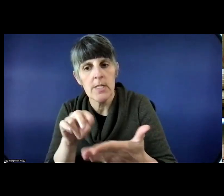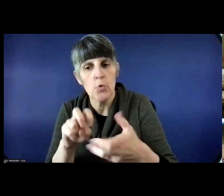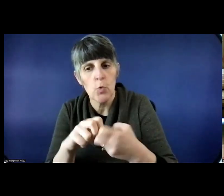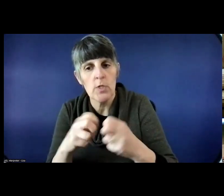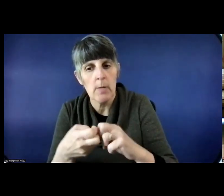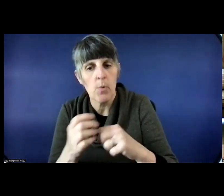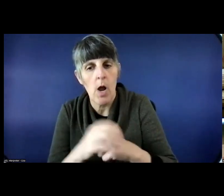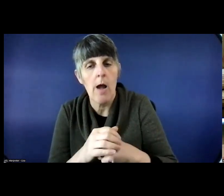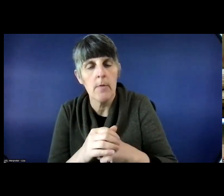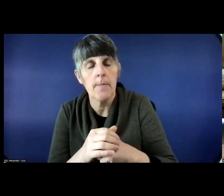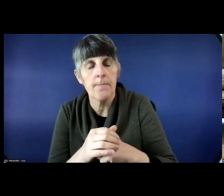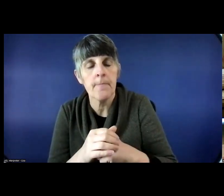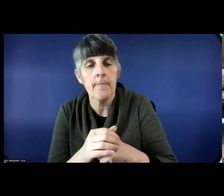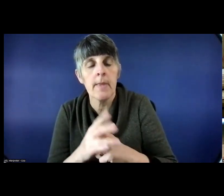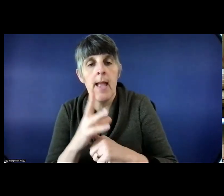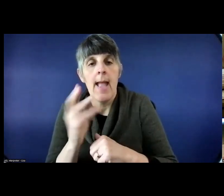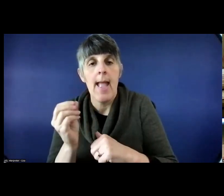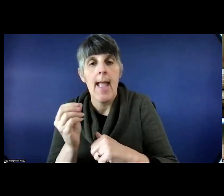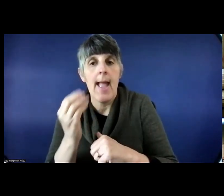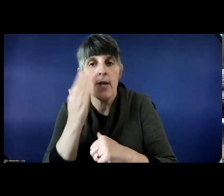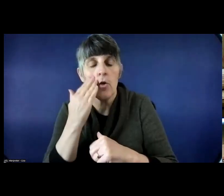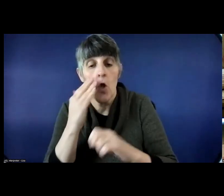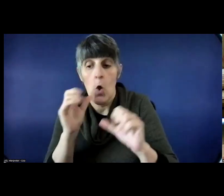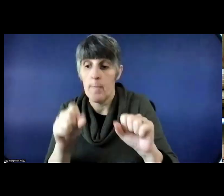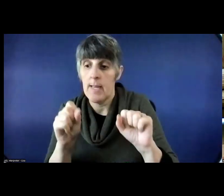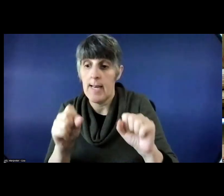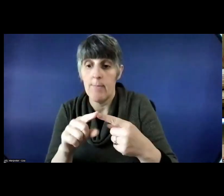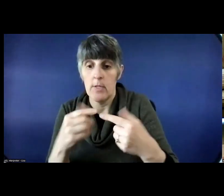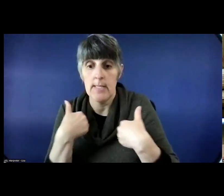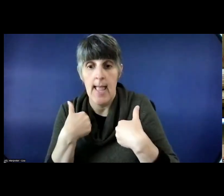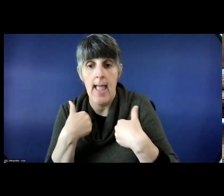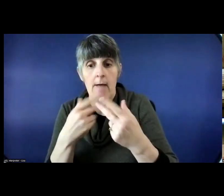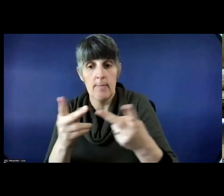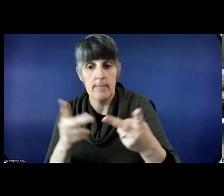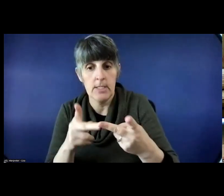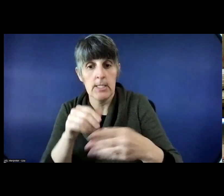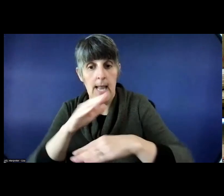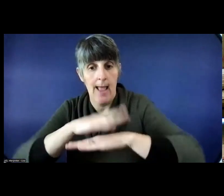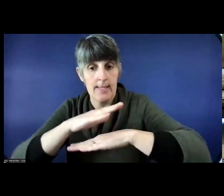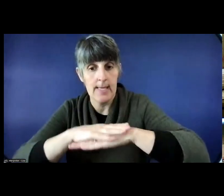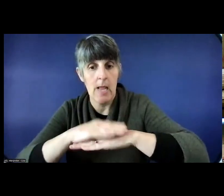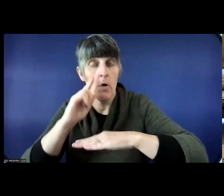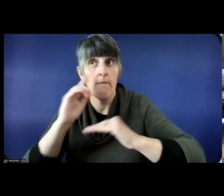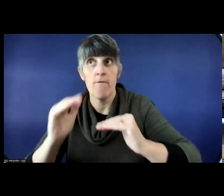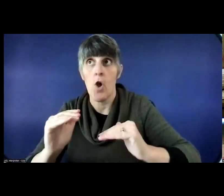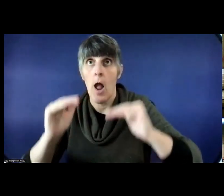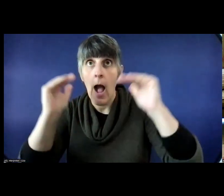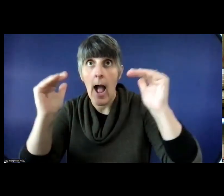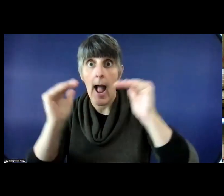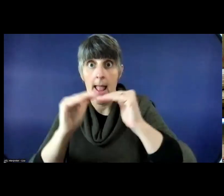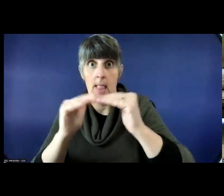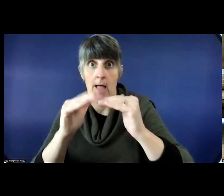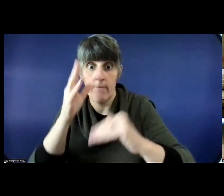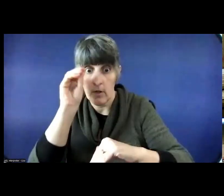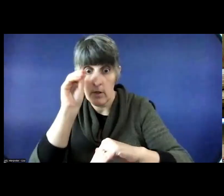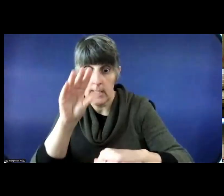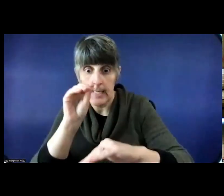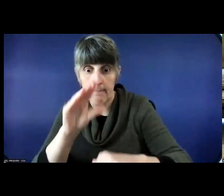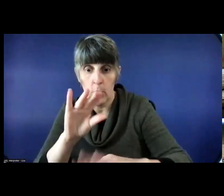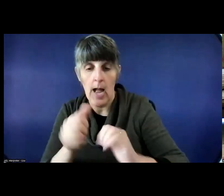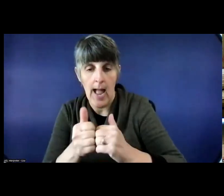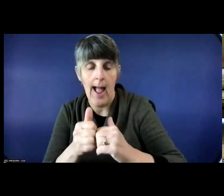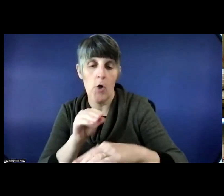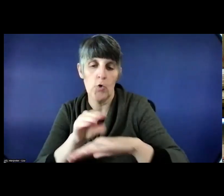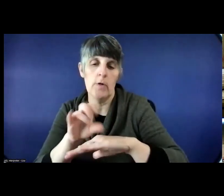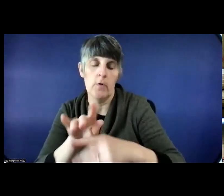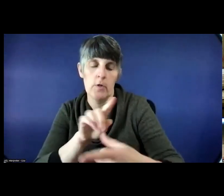problem, and being able to have a seat at the table for high-level input into how to make